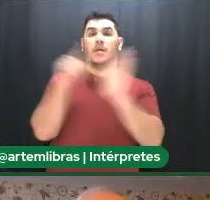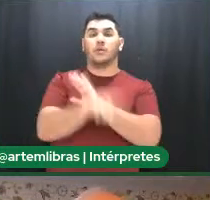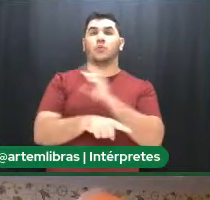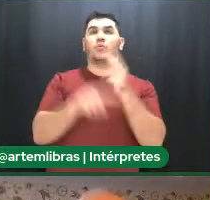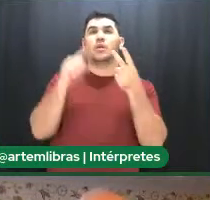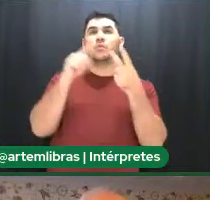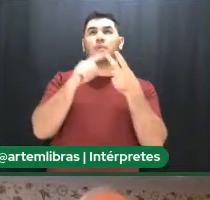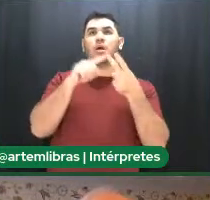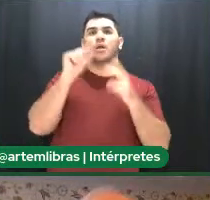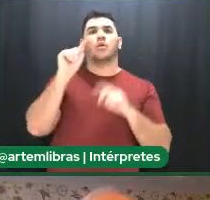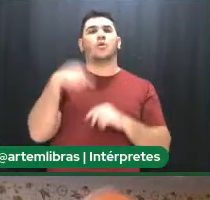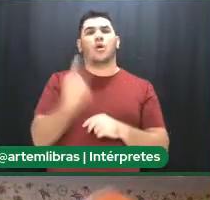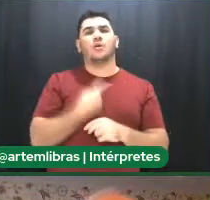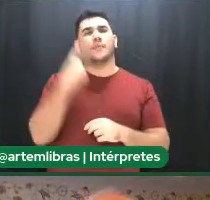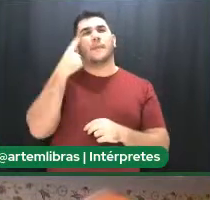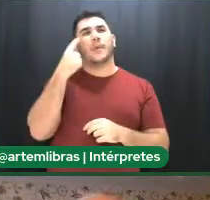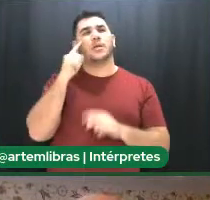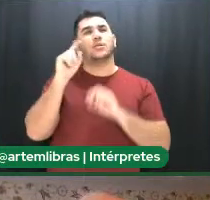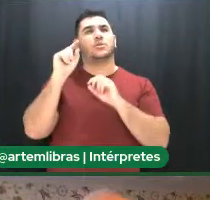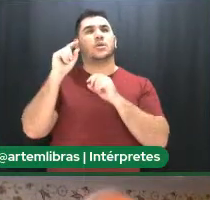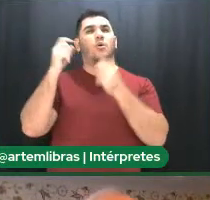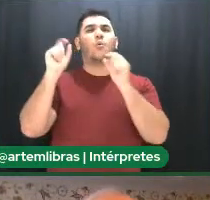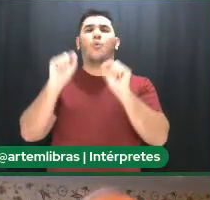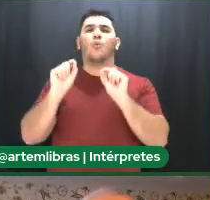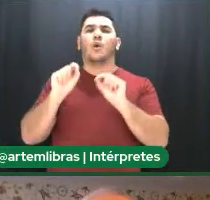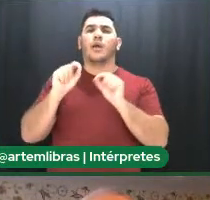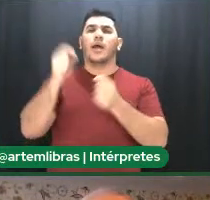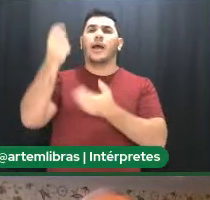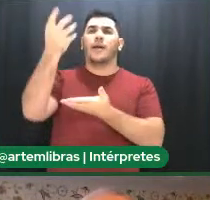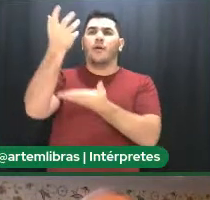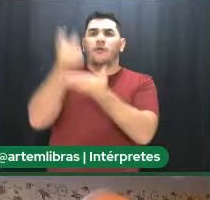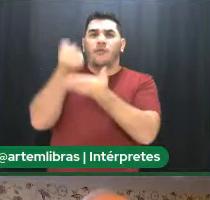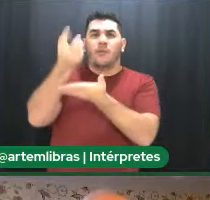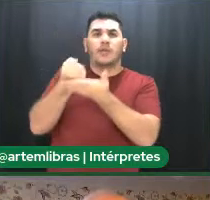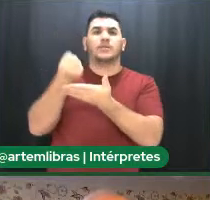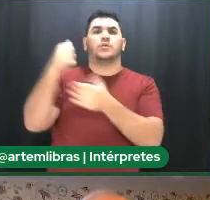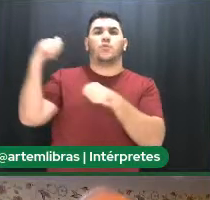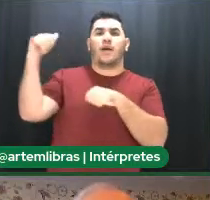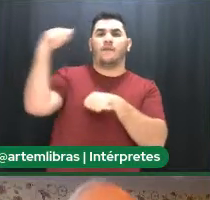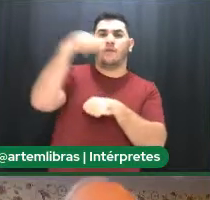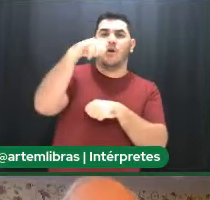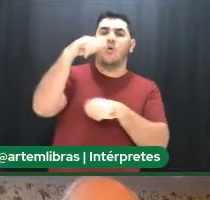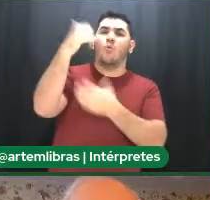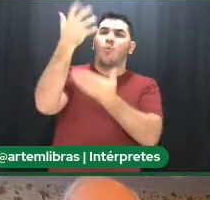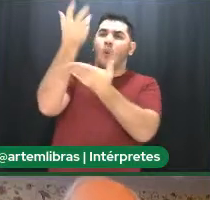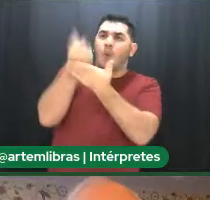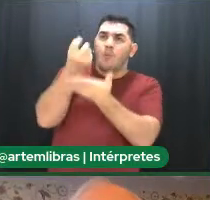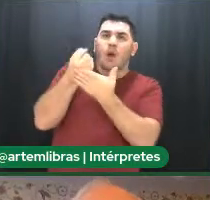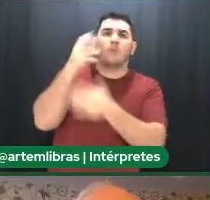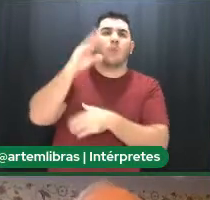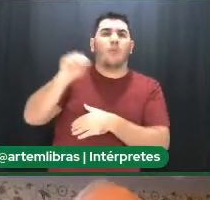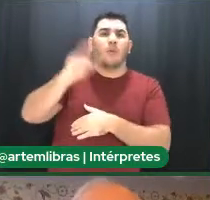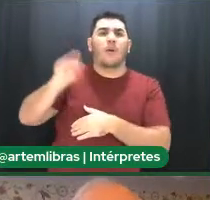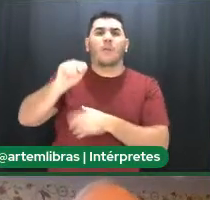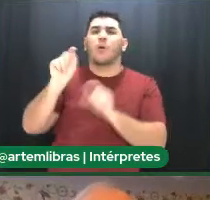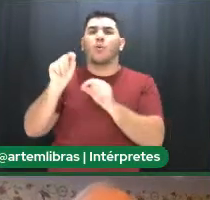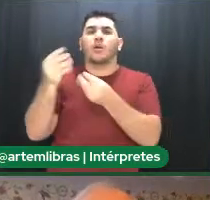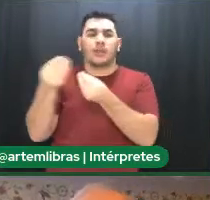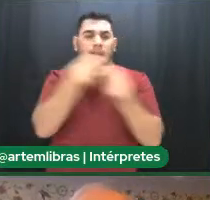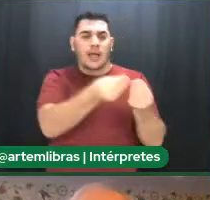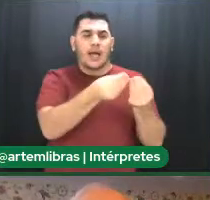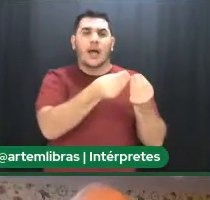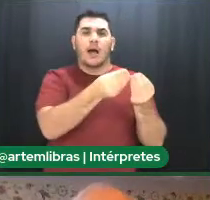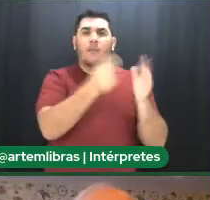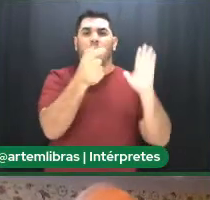to keep track of for a self-driving car? So those are very important research questions,